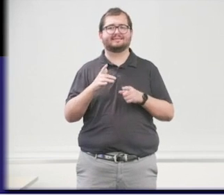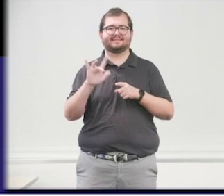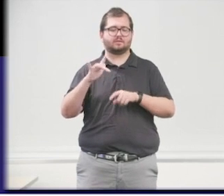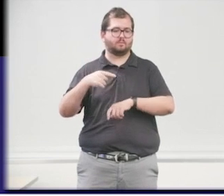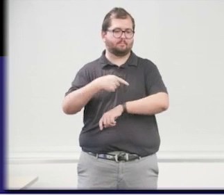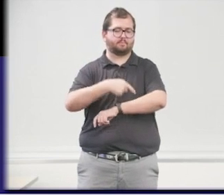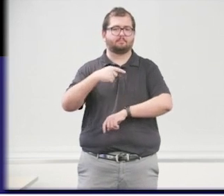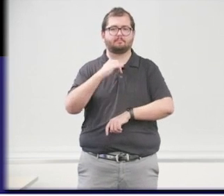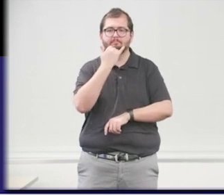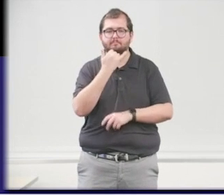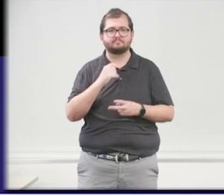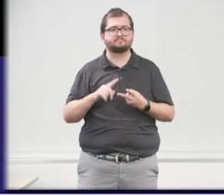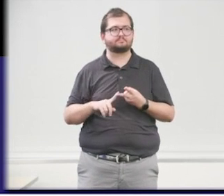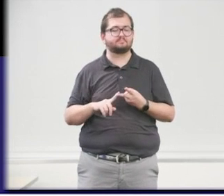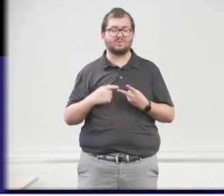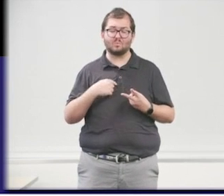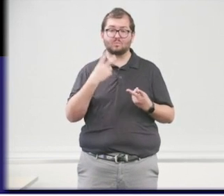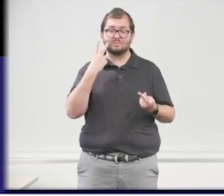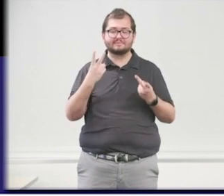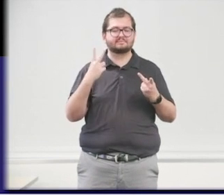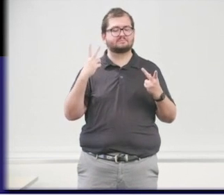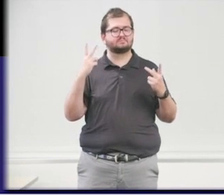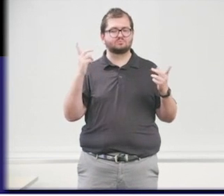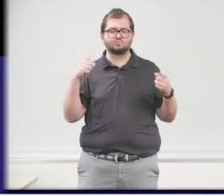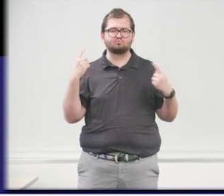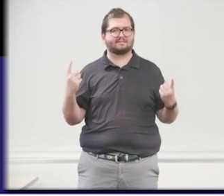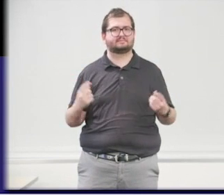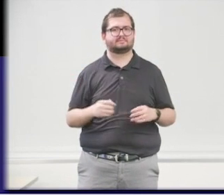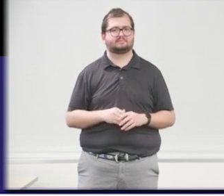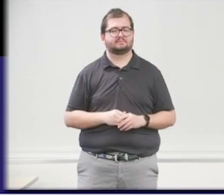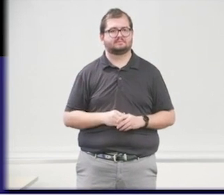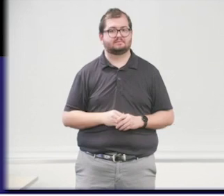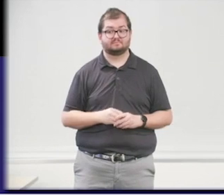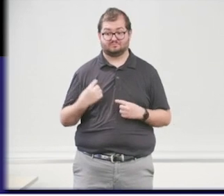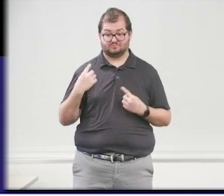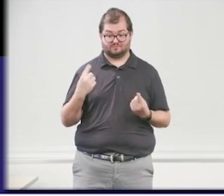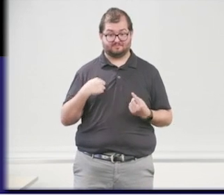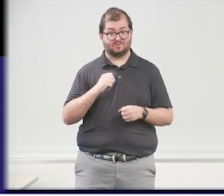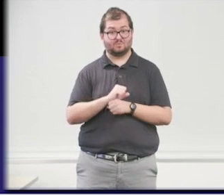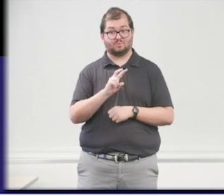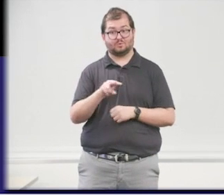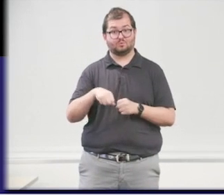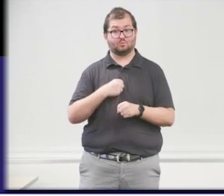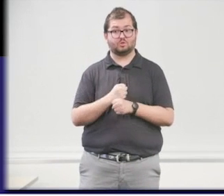come into contact with crazy stuff. But again, so far, 22 years in, and I'm okay.